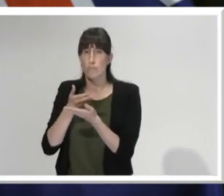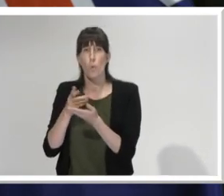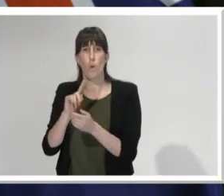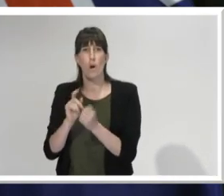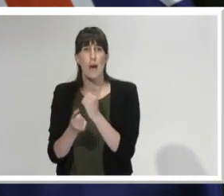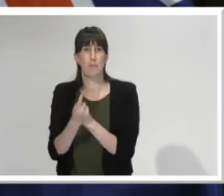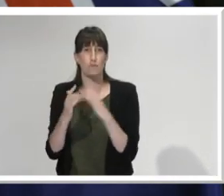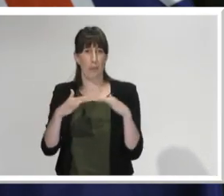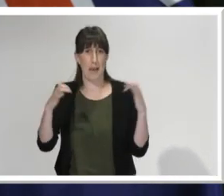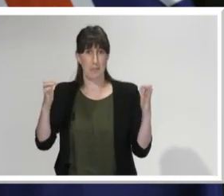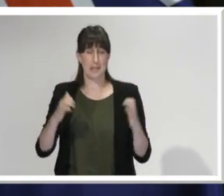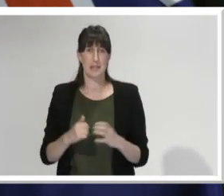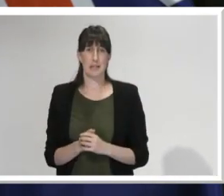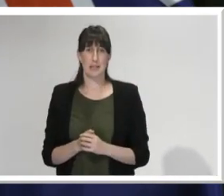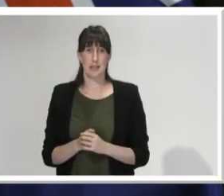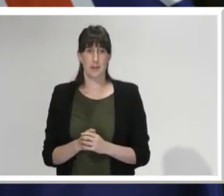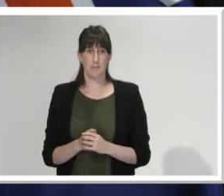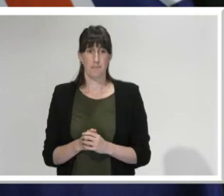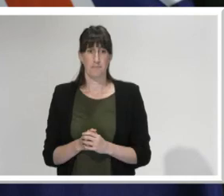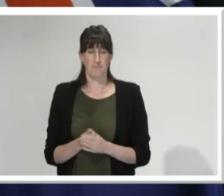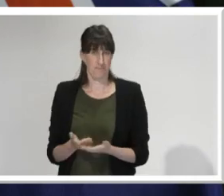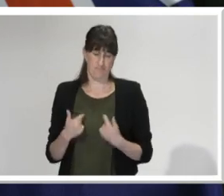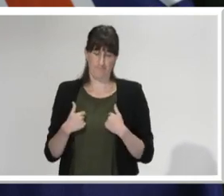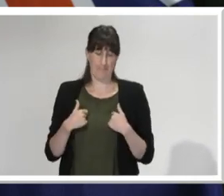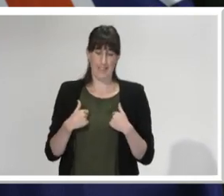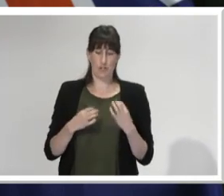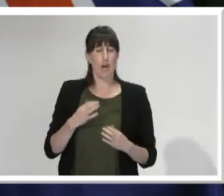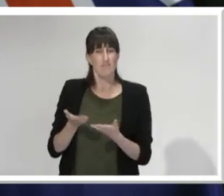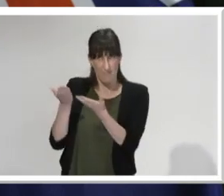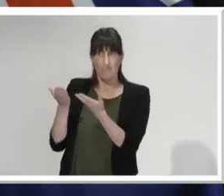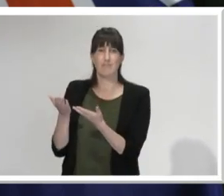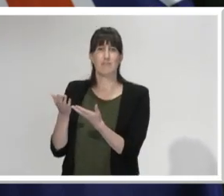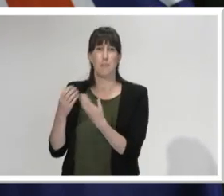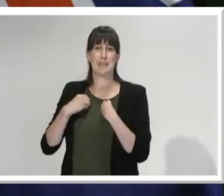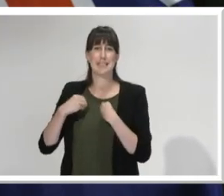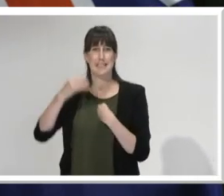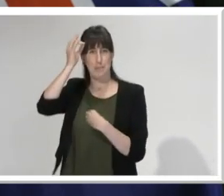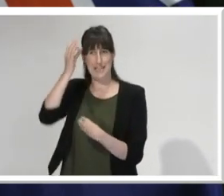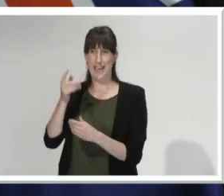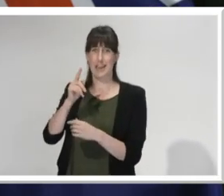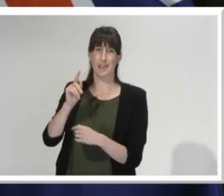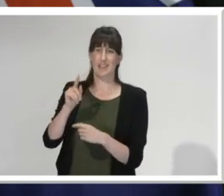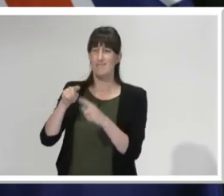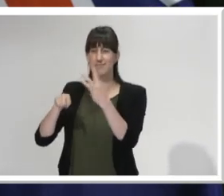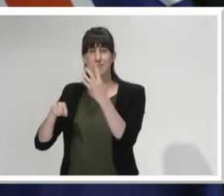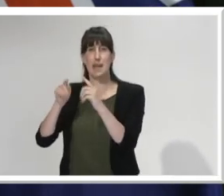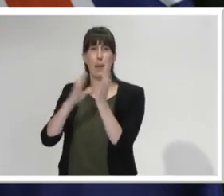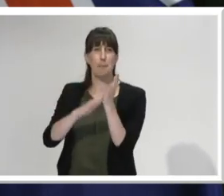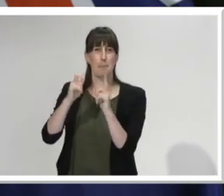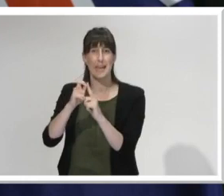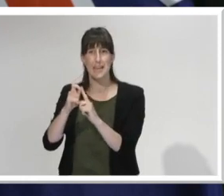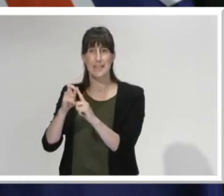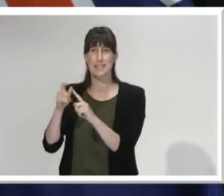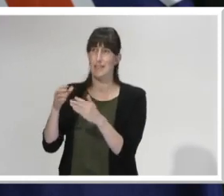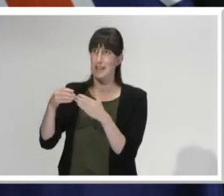area where I've always been keen to let the Business Committee, a cross-section of MPs and parties, to make those decisions under the leadership of the